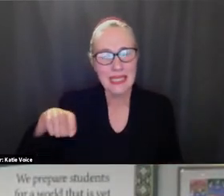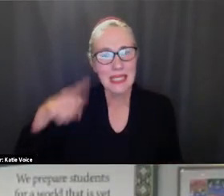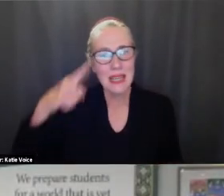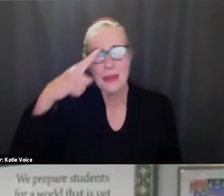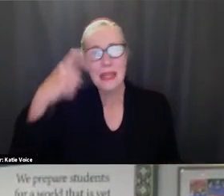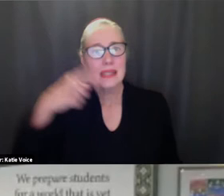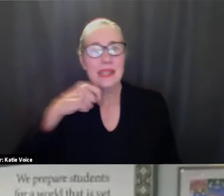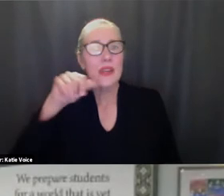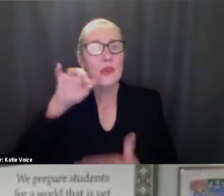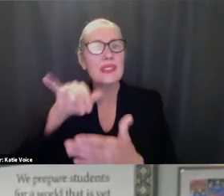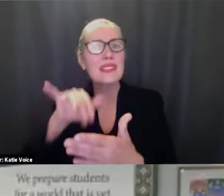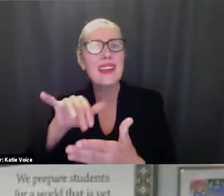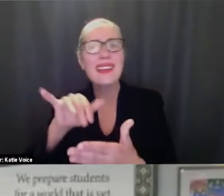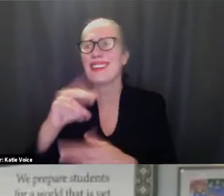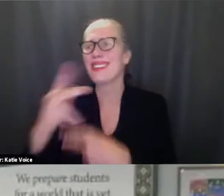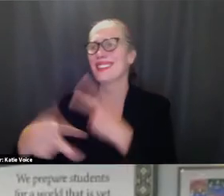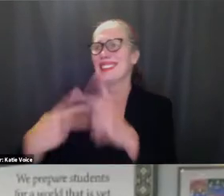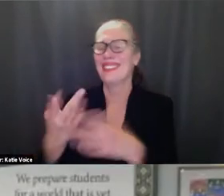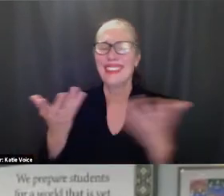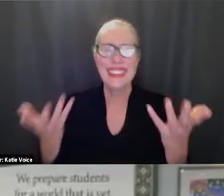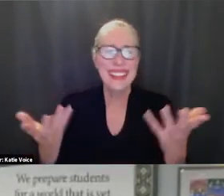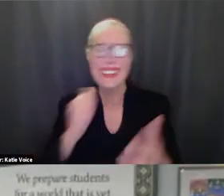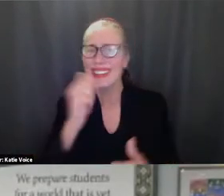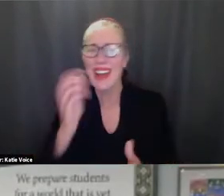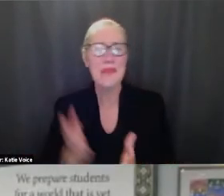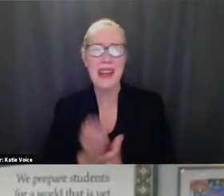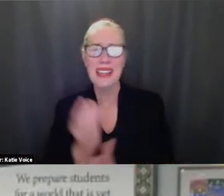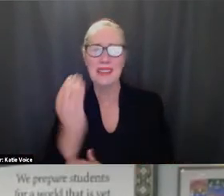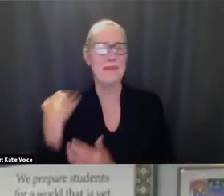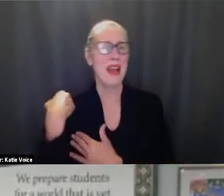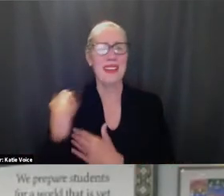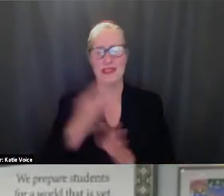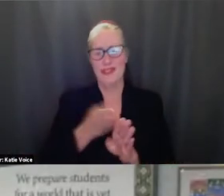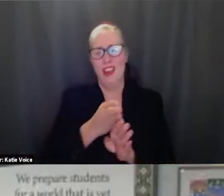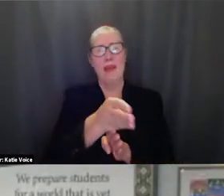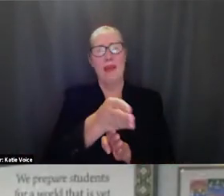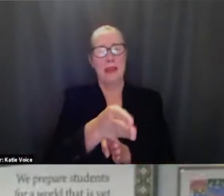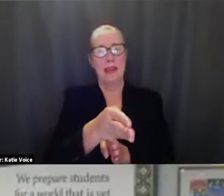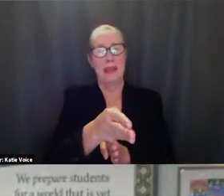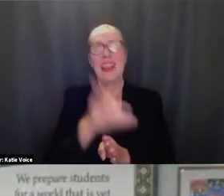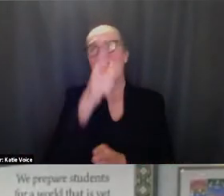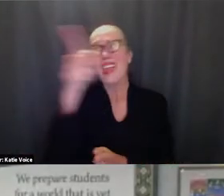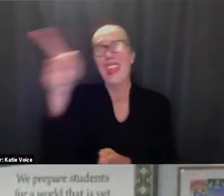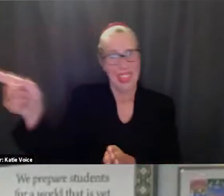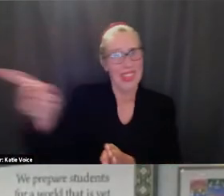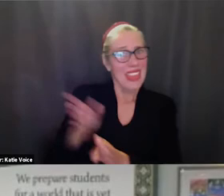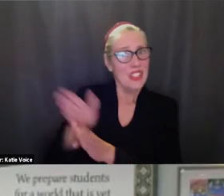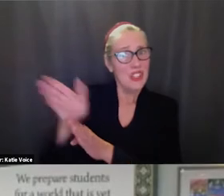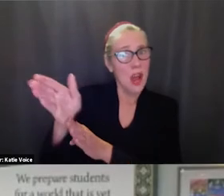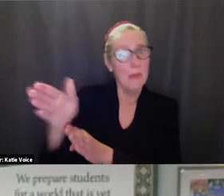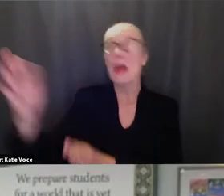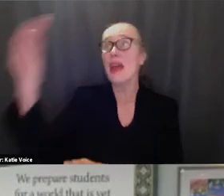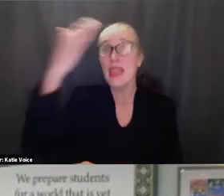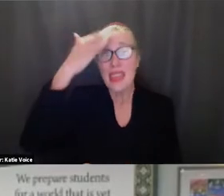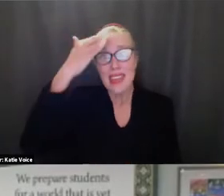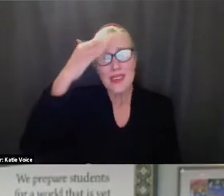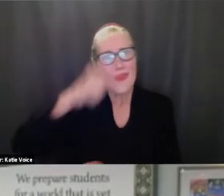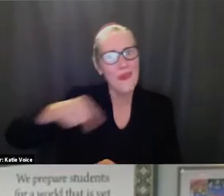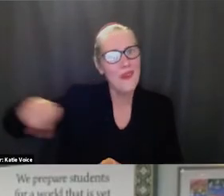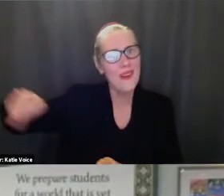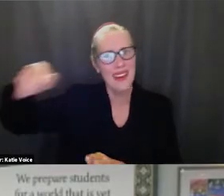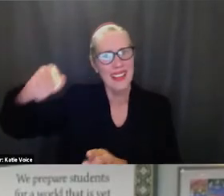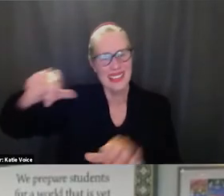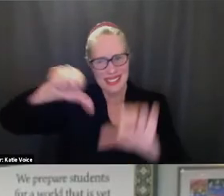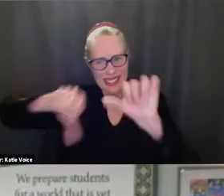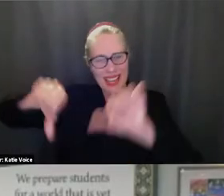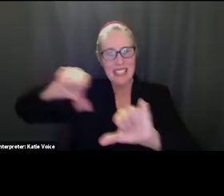don't study this stuff that's not my job they they do and so they know this stuff um to